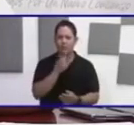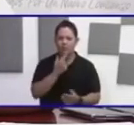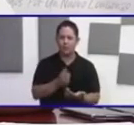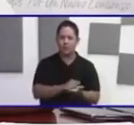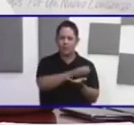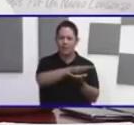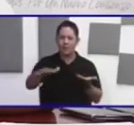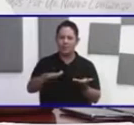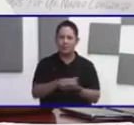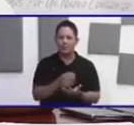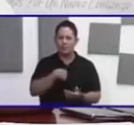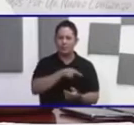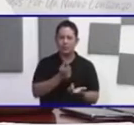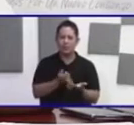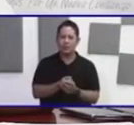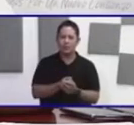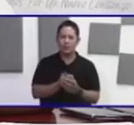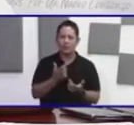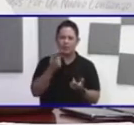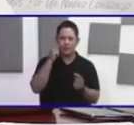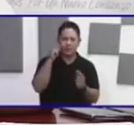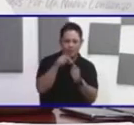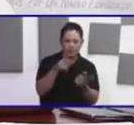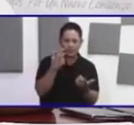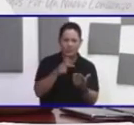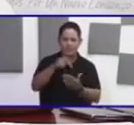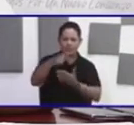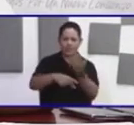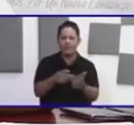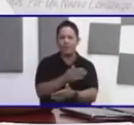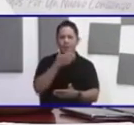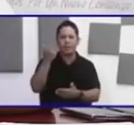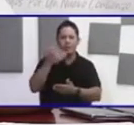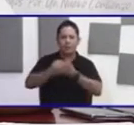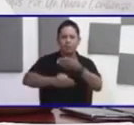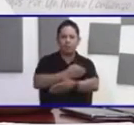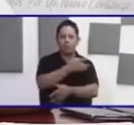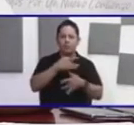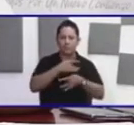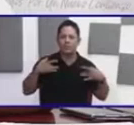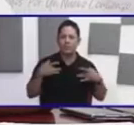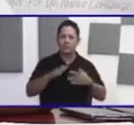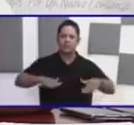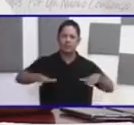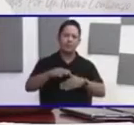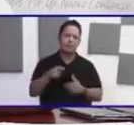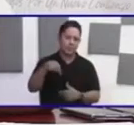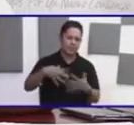our best project, that to try to give a better health system to our community in San Andres Province and